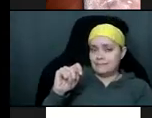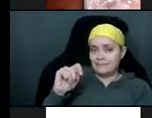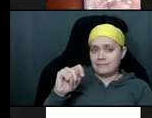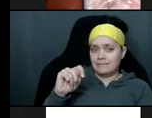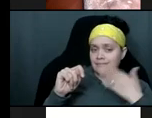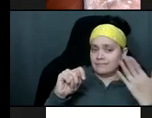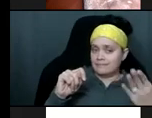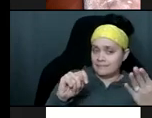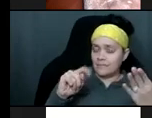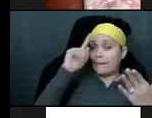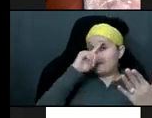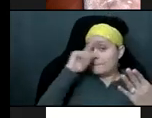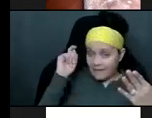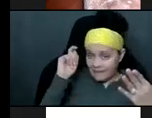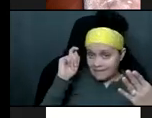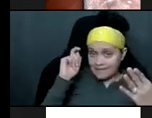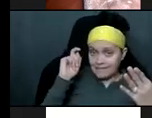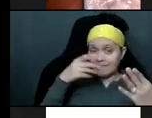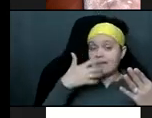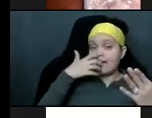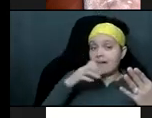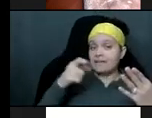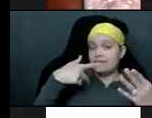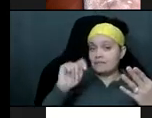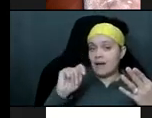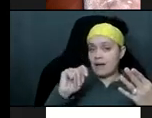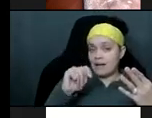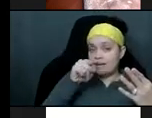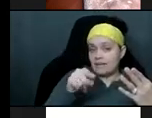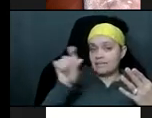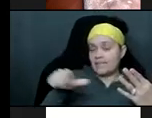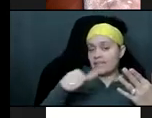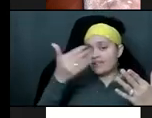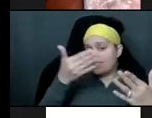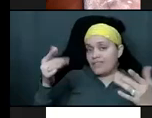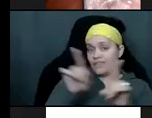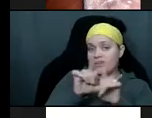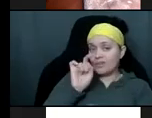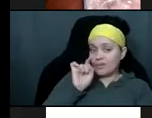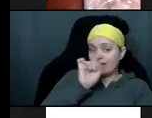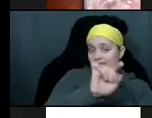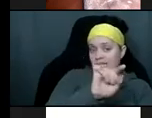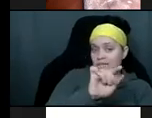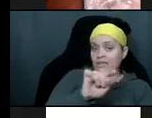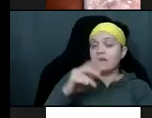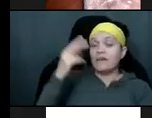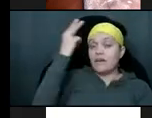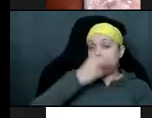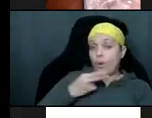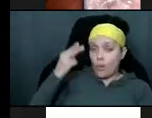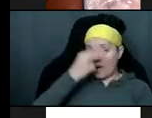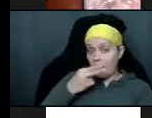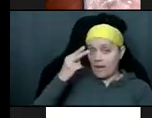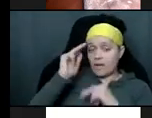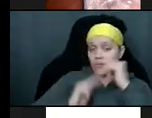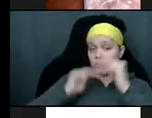Well, because the hotspot is another thing here. And Hawaii was